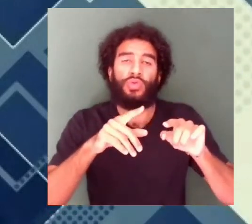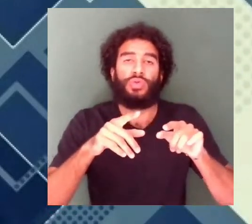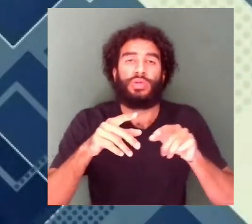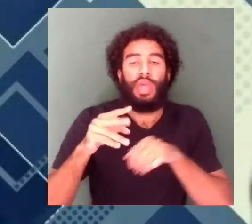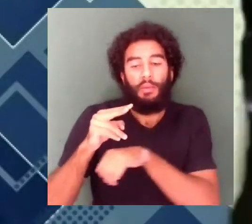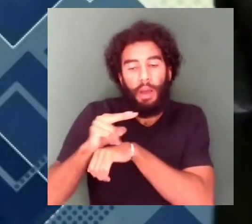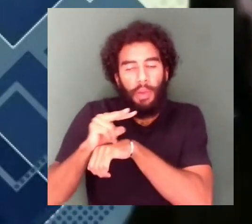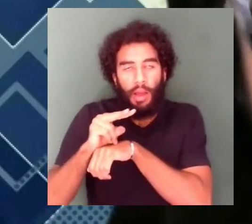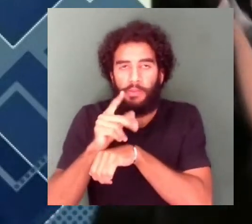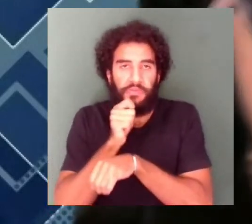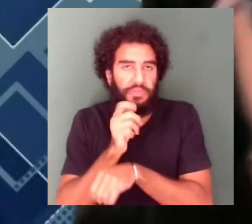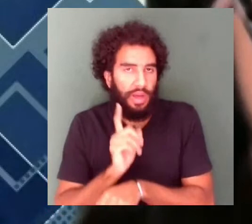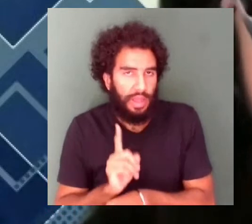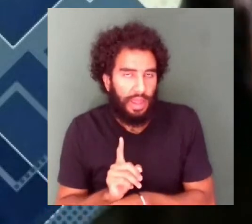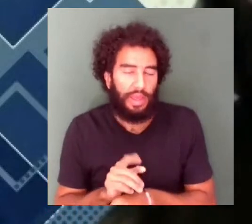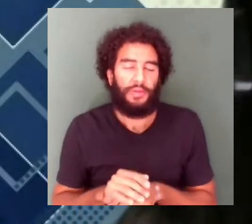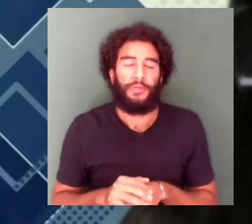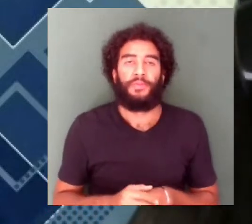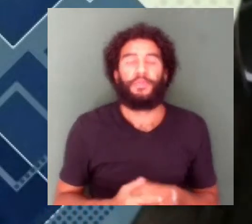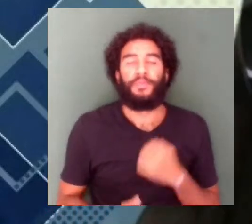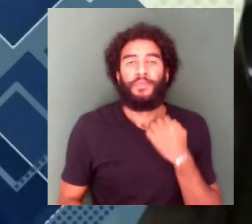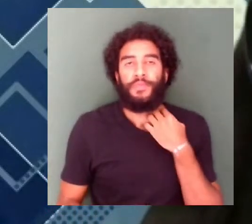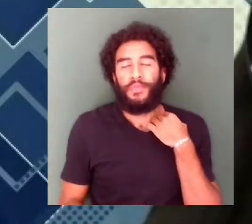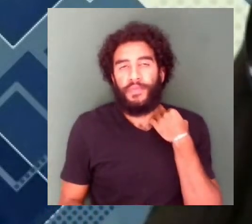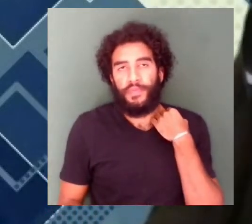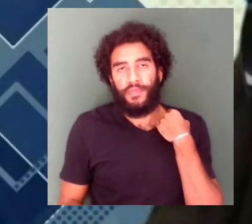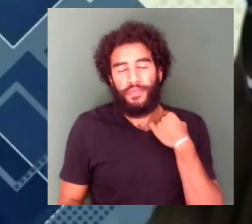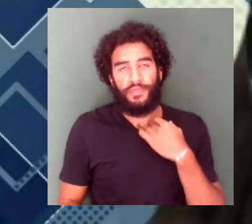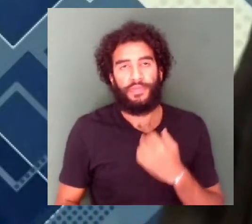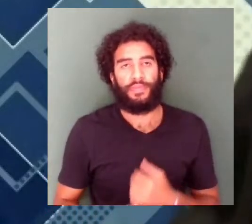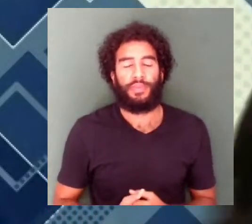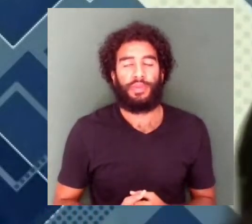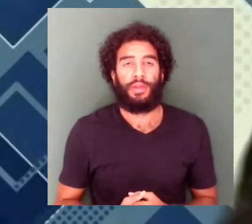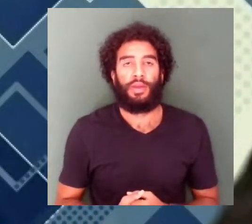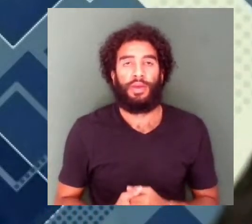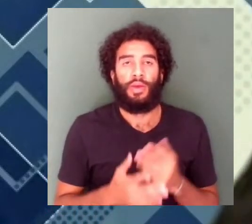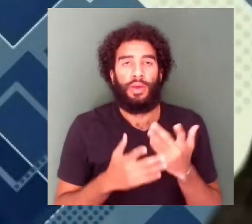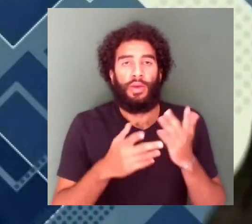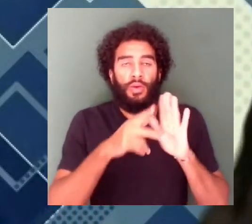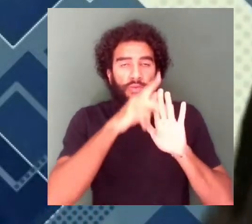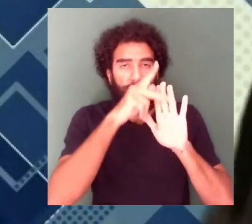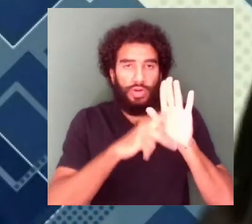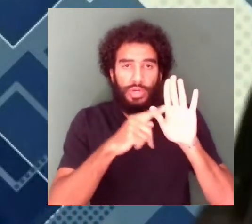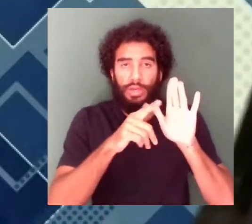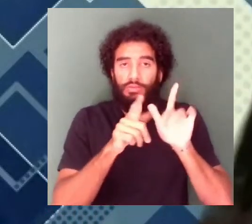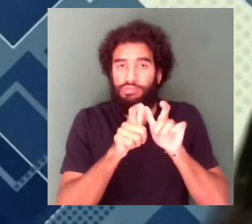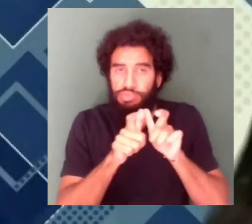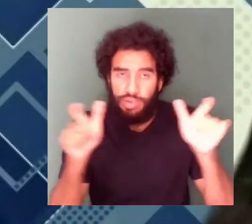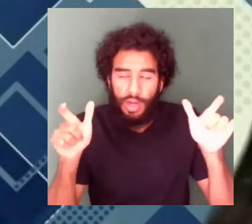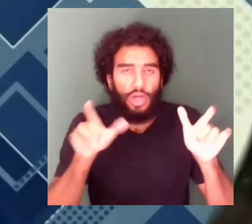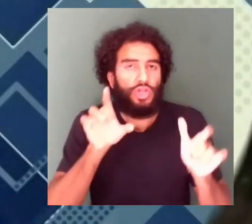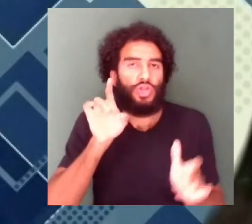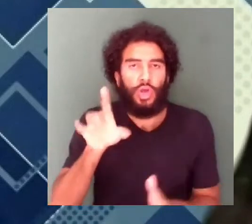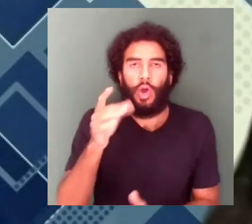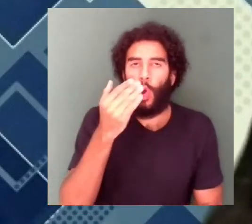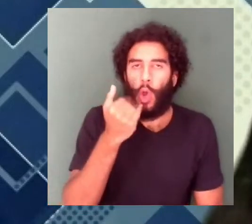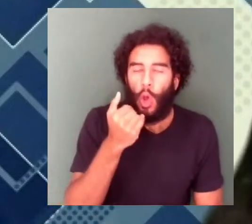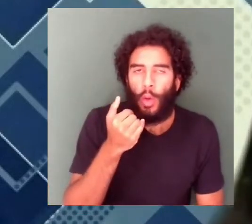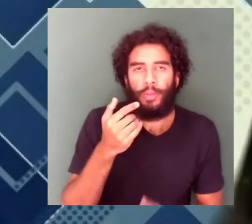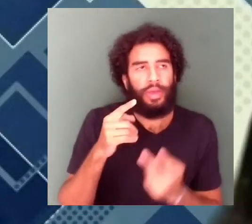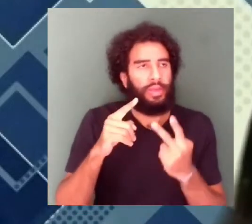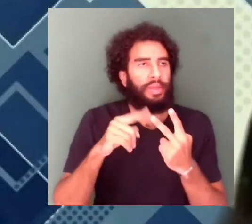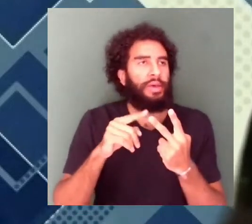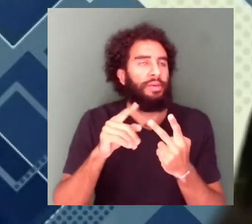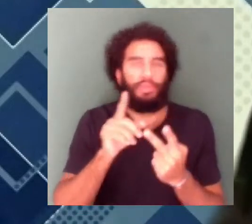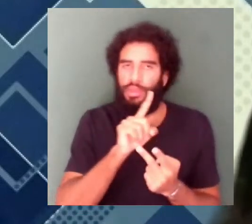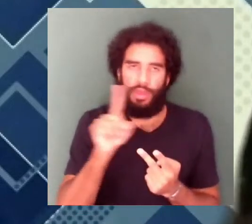irregular propaganda and products that are subject to sanitary surveillance. It is a